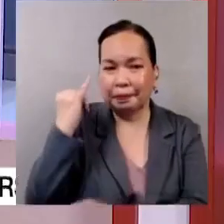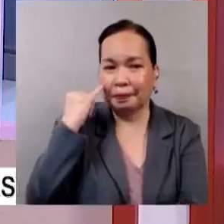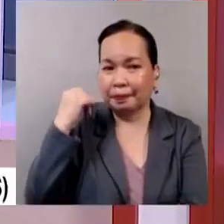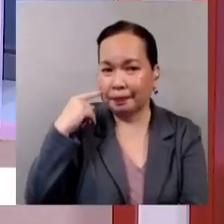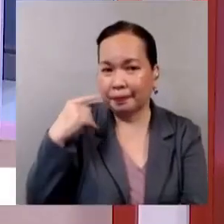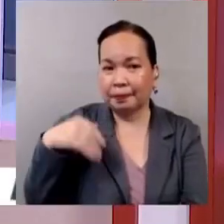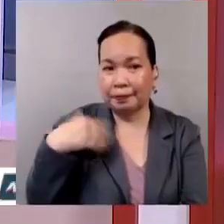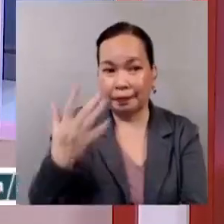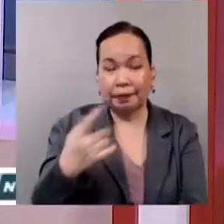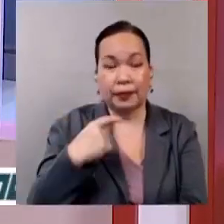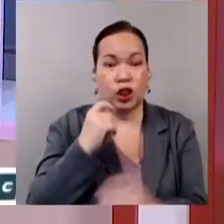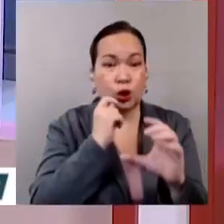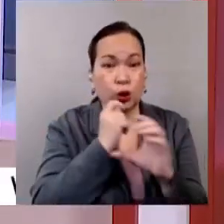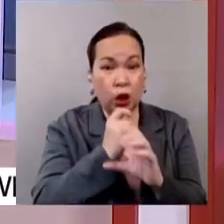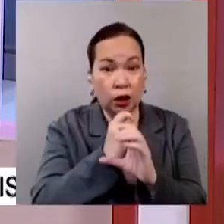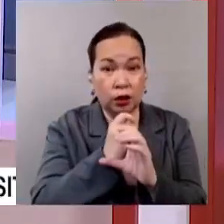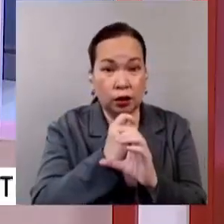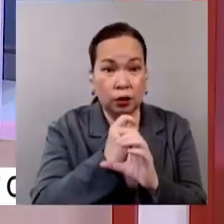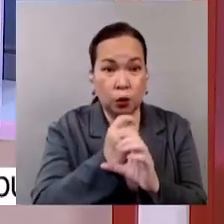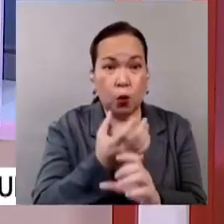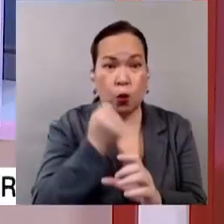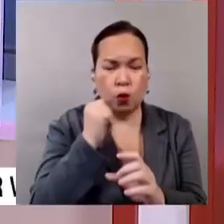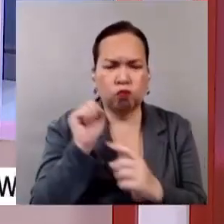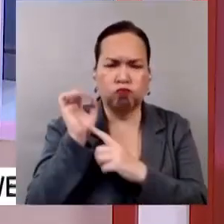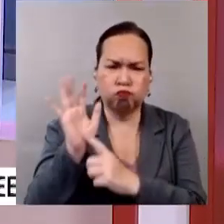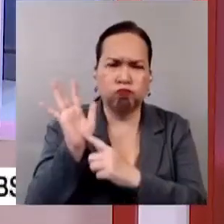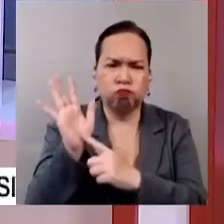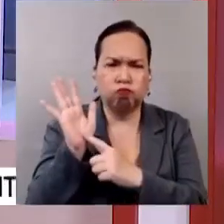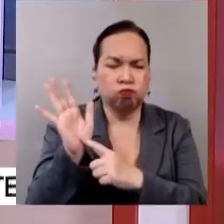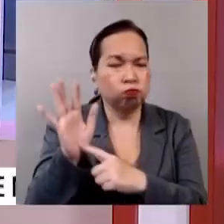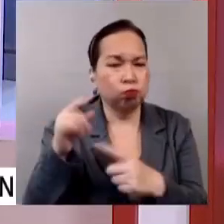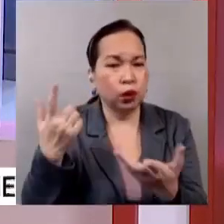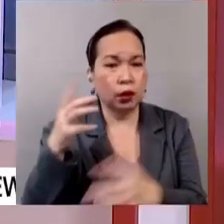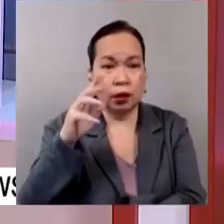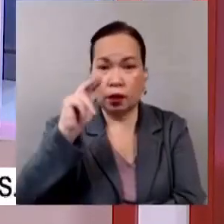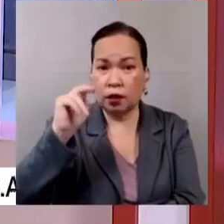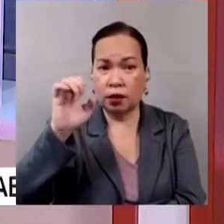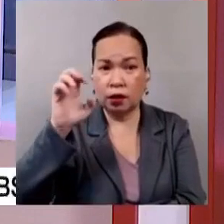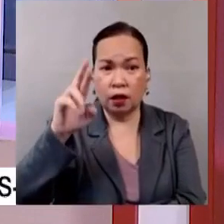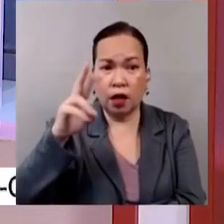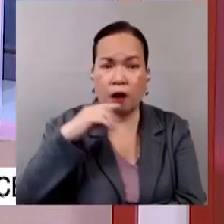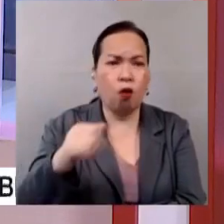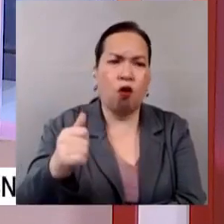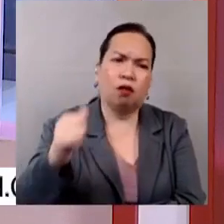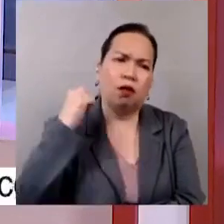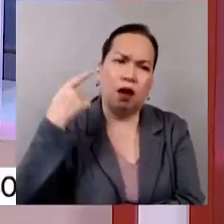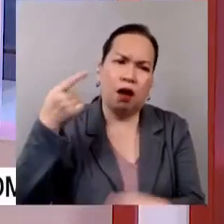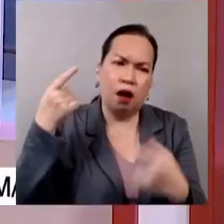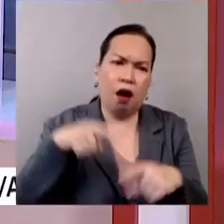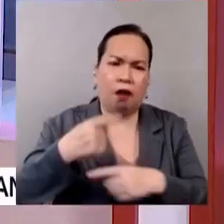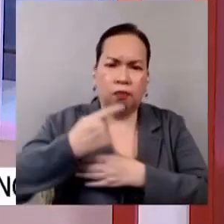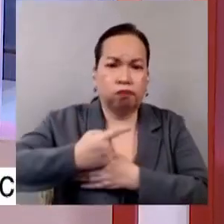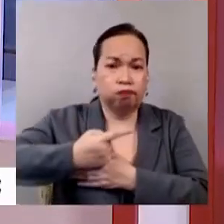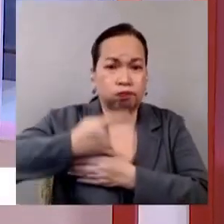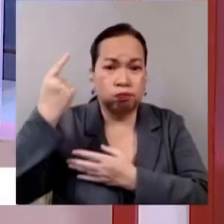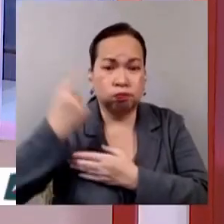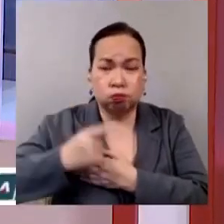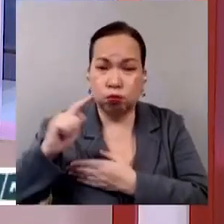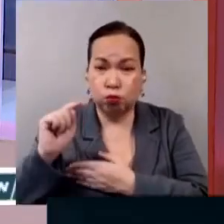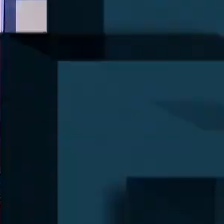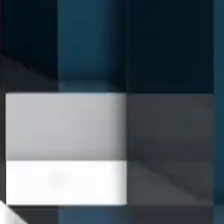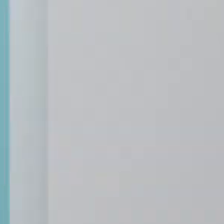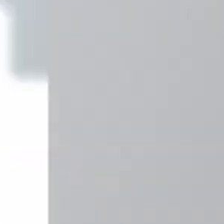Truckers held a protest in Metro Manila to express their opposition to the NLEX toll hike. Karen De Guzman filed this report.